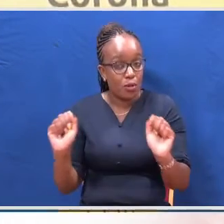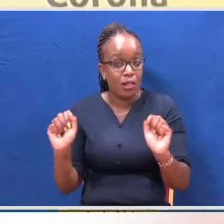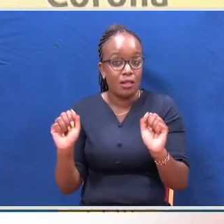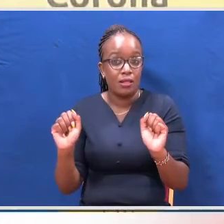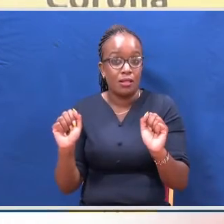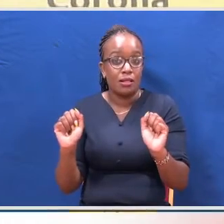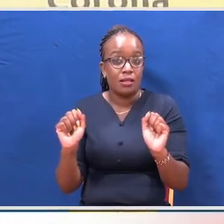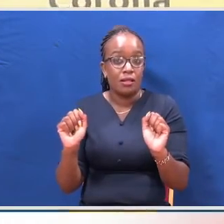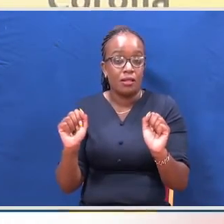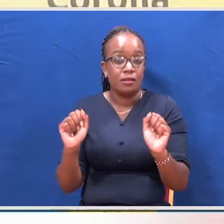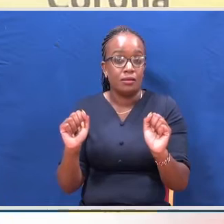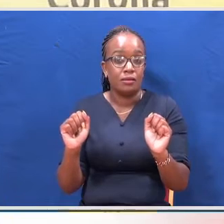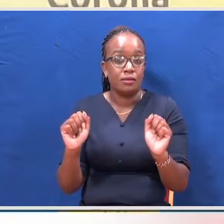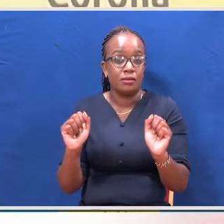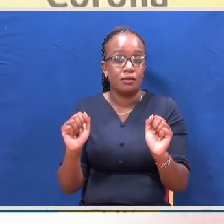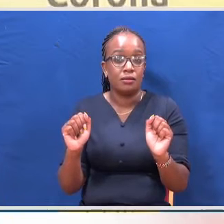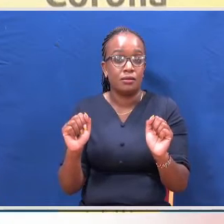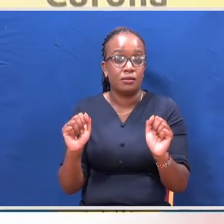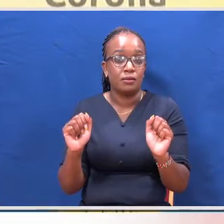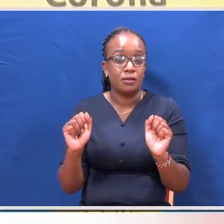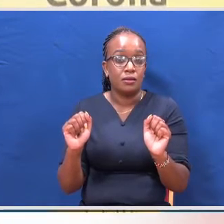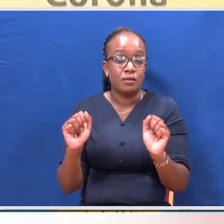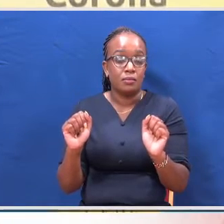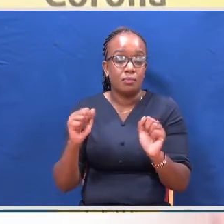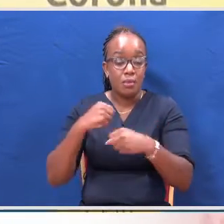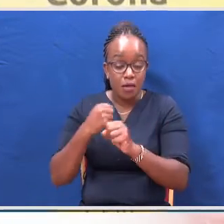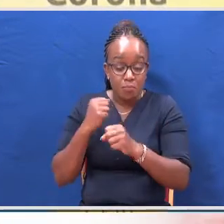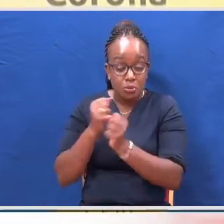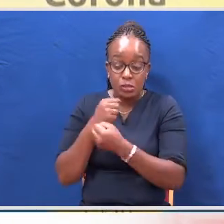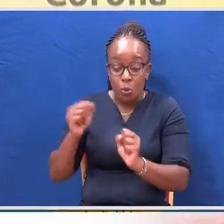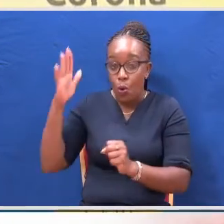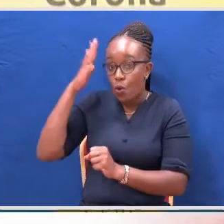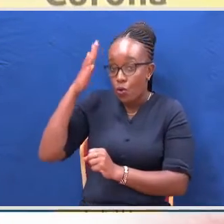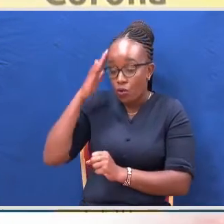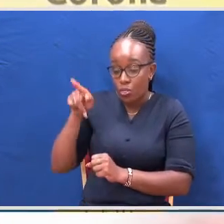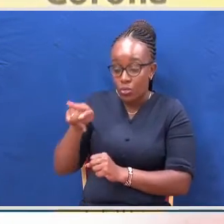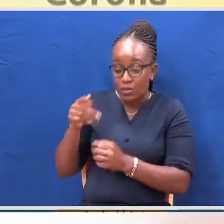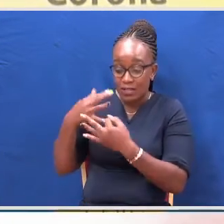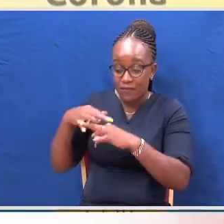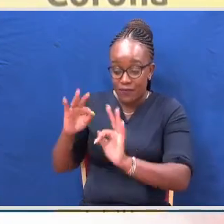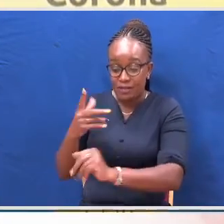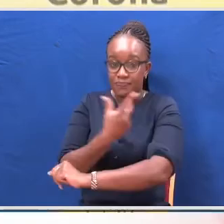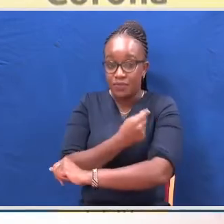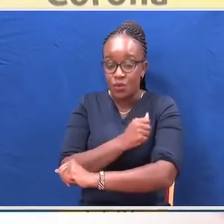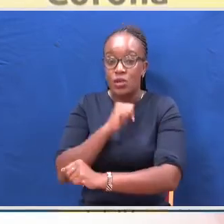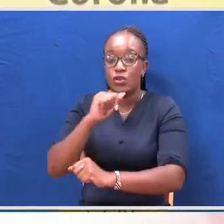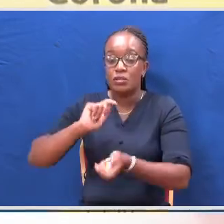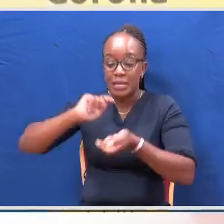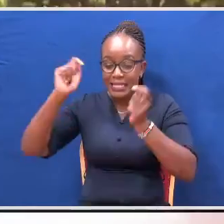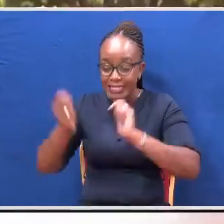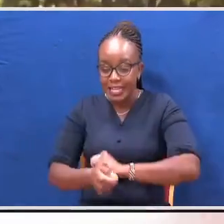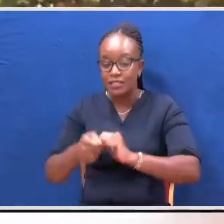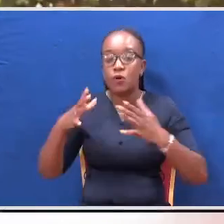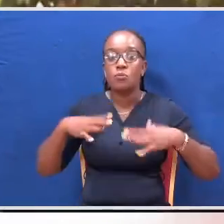administratively ensure that the free vaccines are not at some point going to be converted into